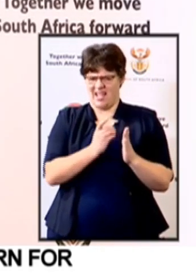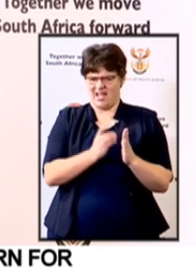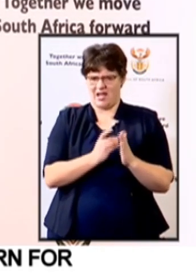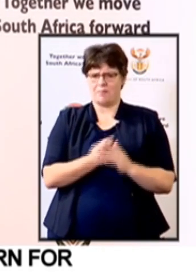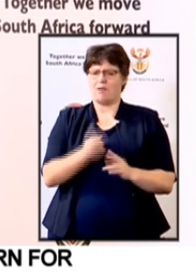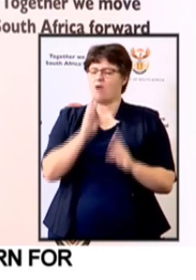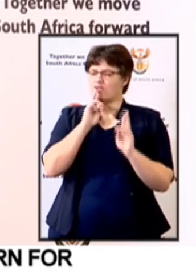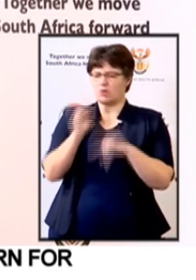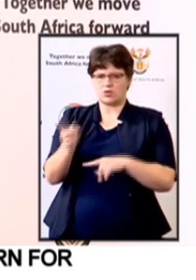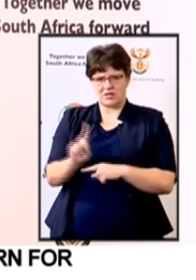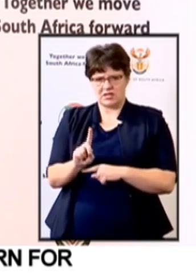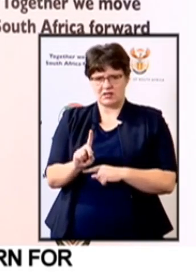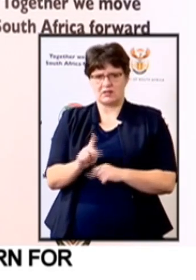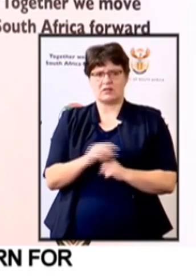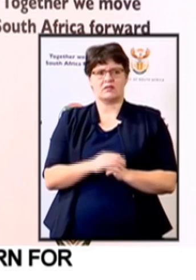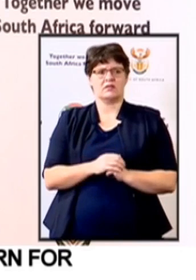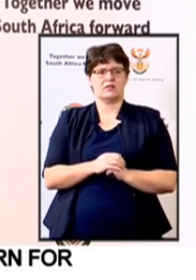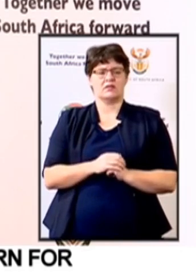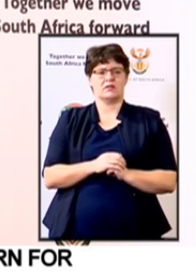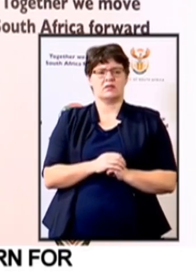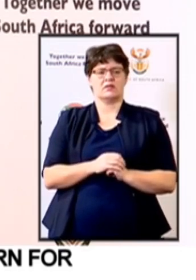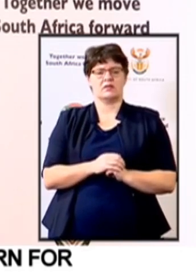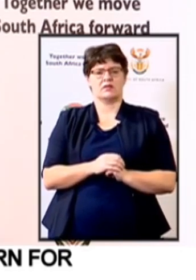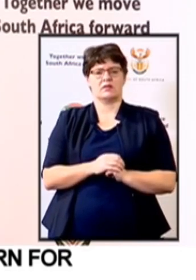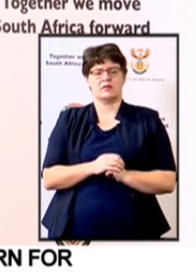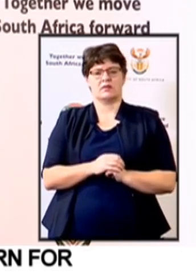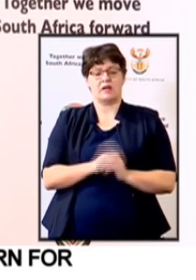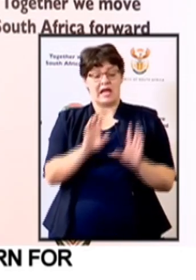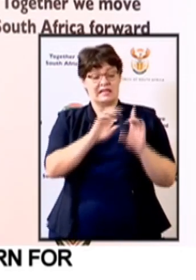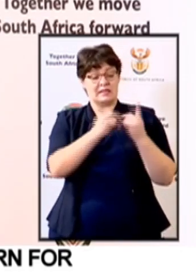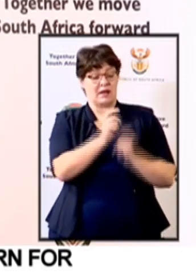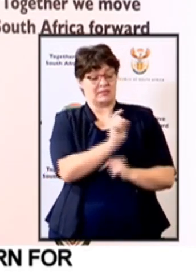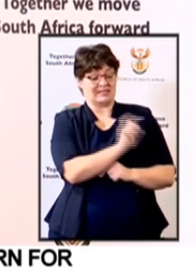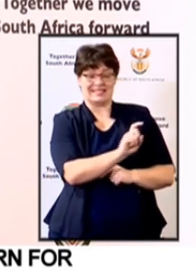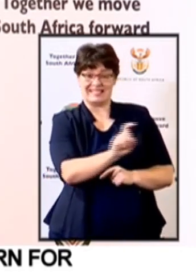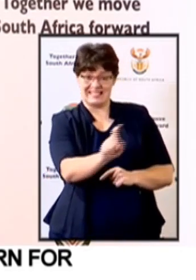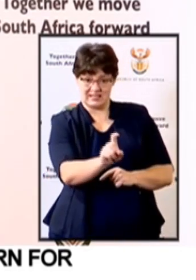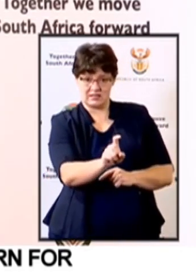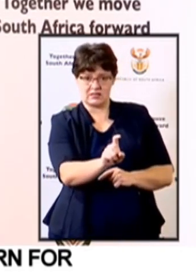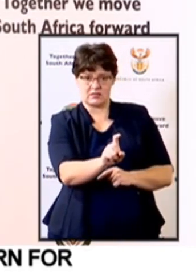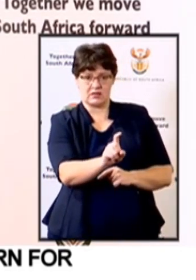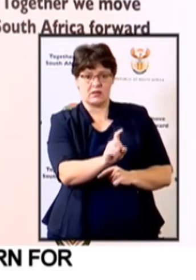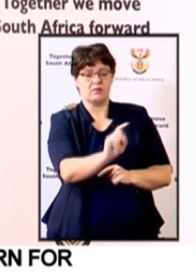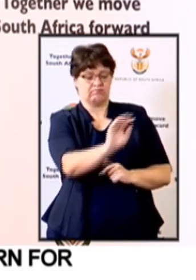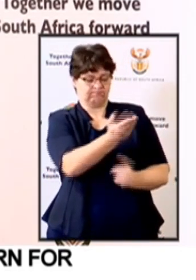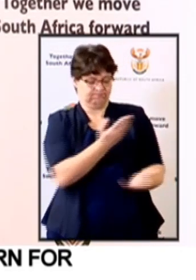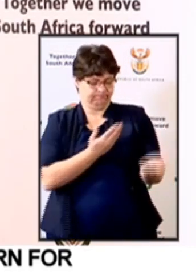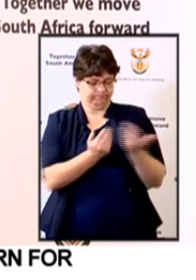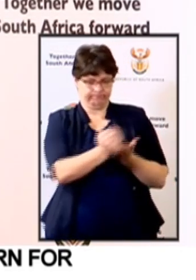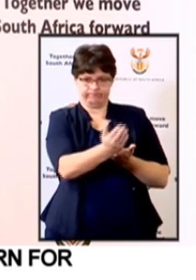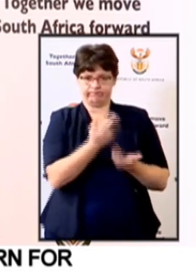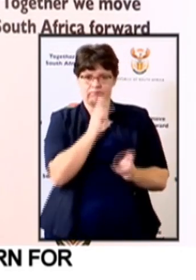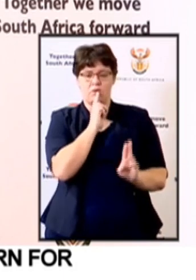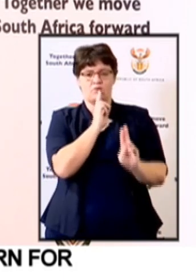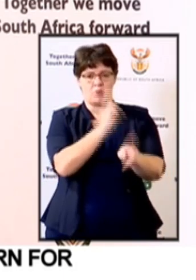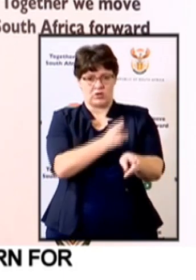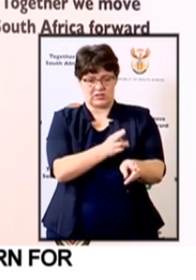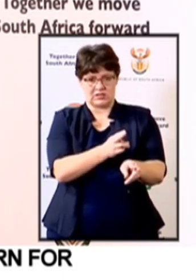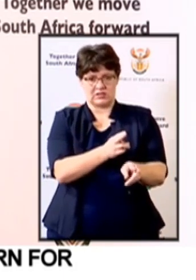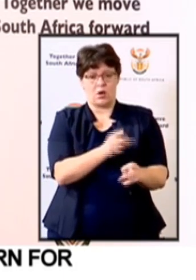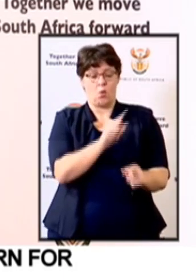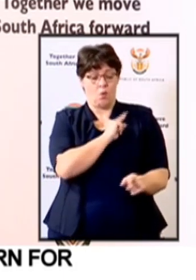to the question is that we are still receiving reports from departments in terms of the workers in